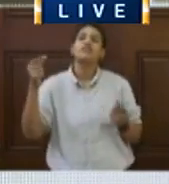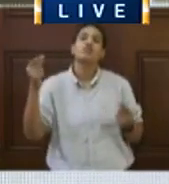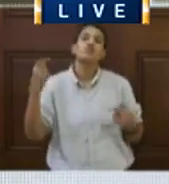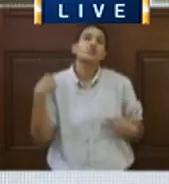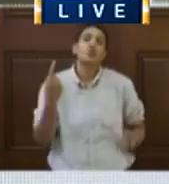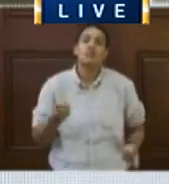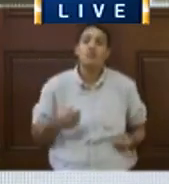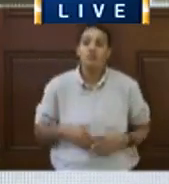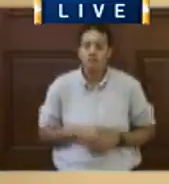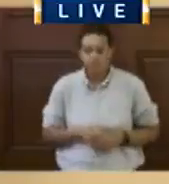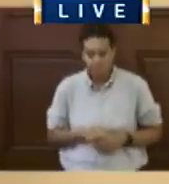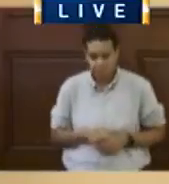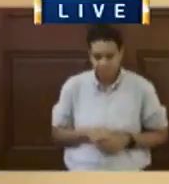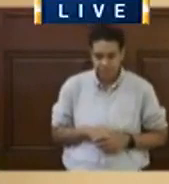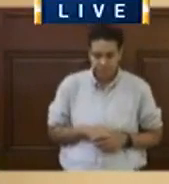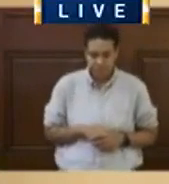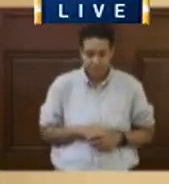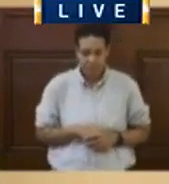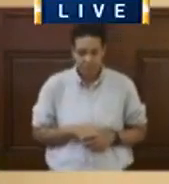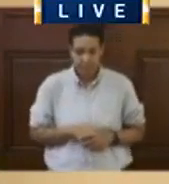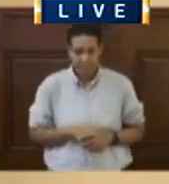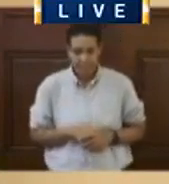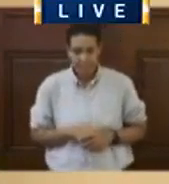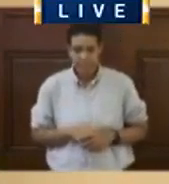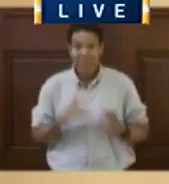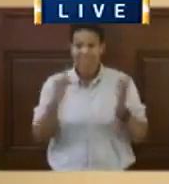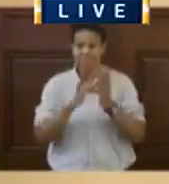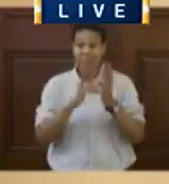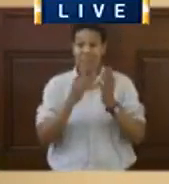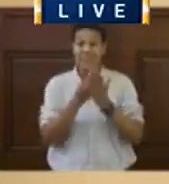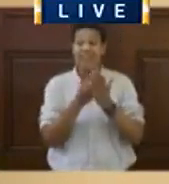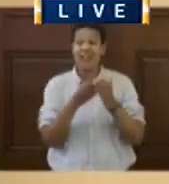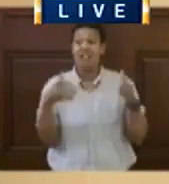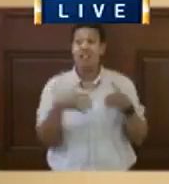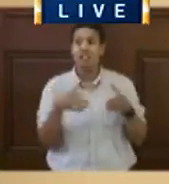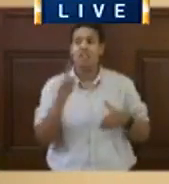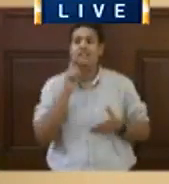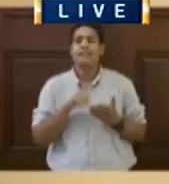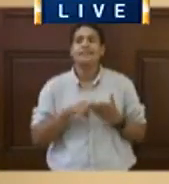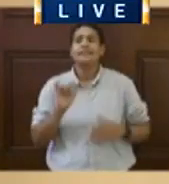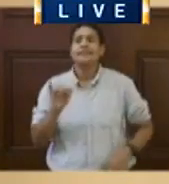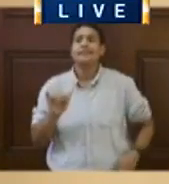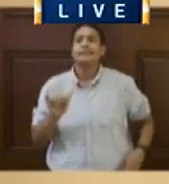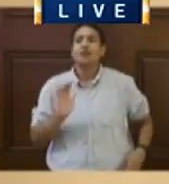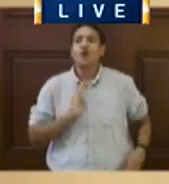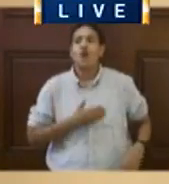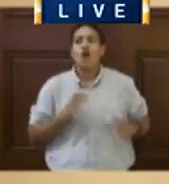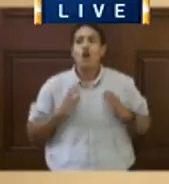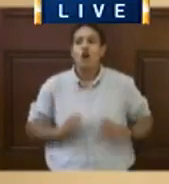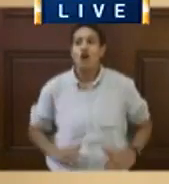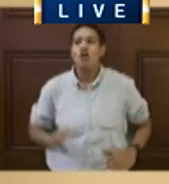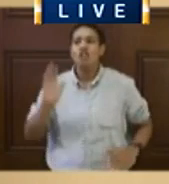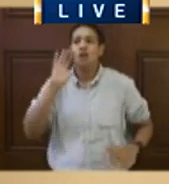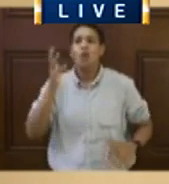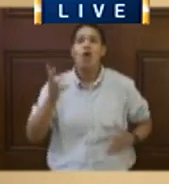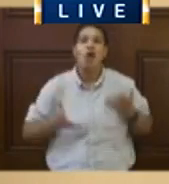No, the banks and the financial sector do realize that our customers will come under significant pressure. And we